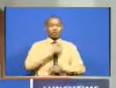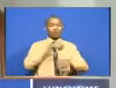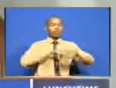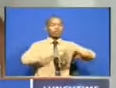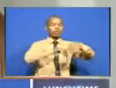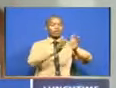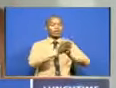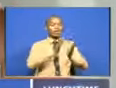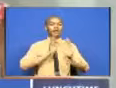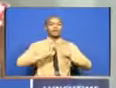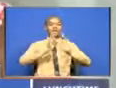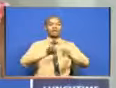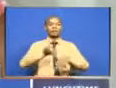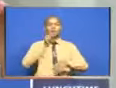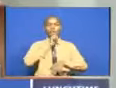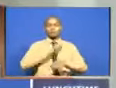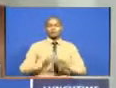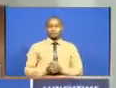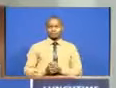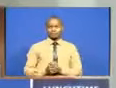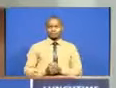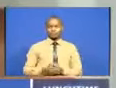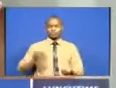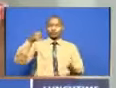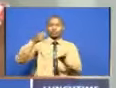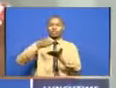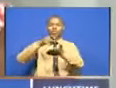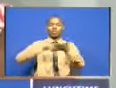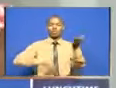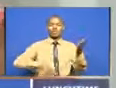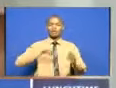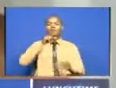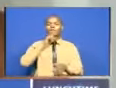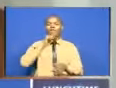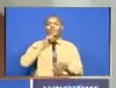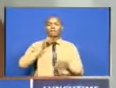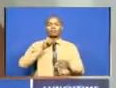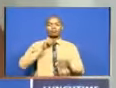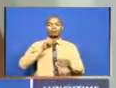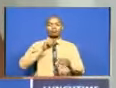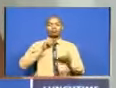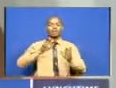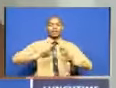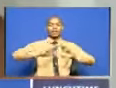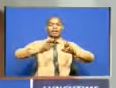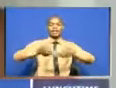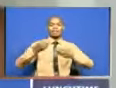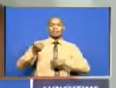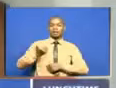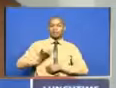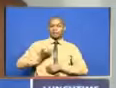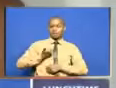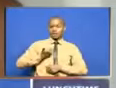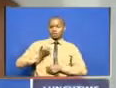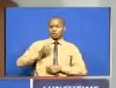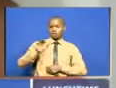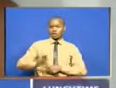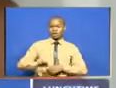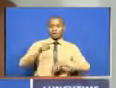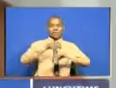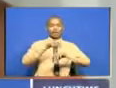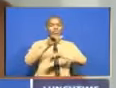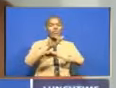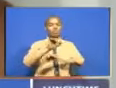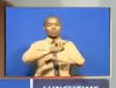polisi. Baba ali pregnant mtu msichana wake, na alivyofuatiliwa kuulizwa, akasema, kwani ni